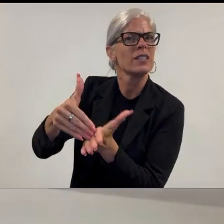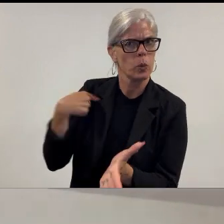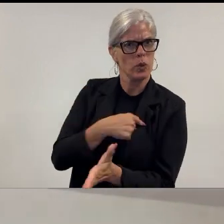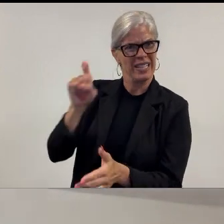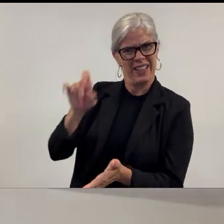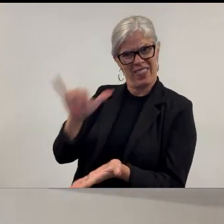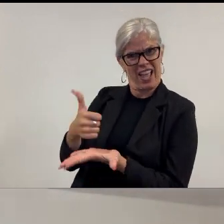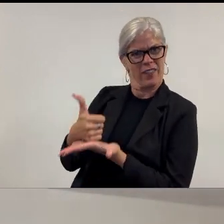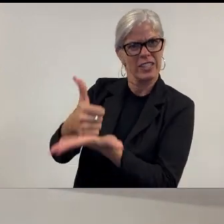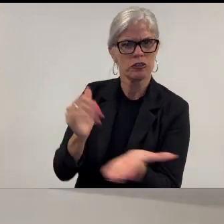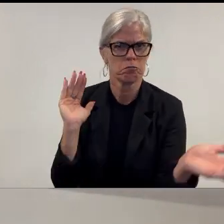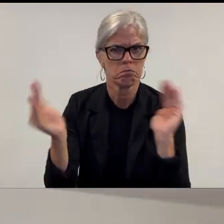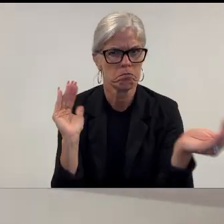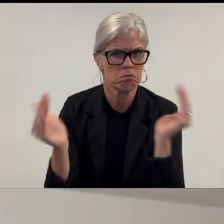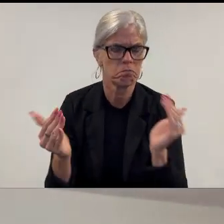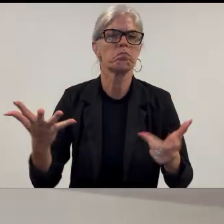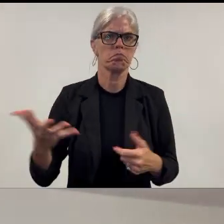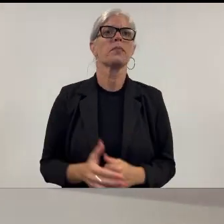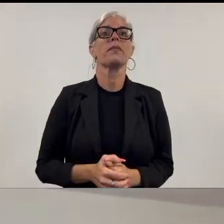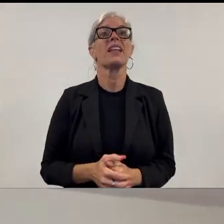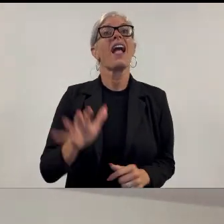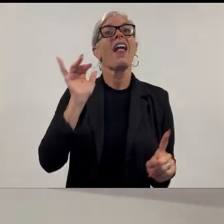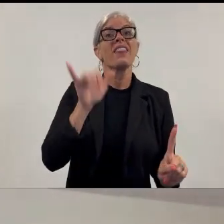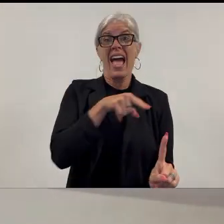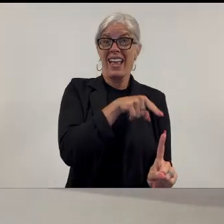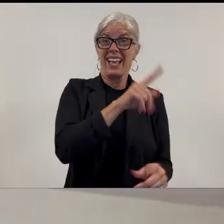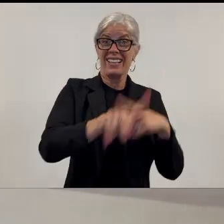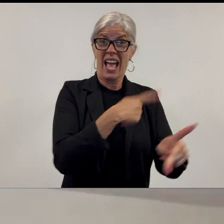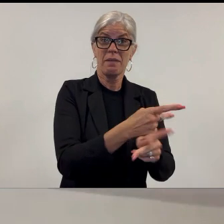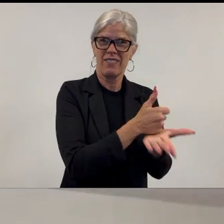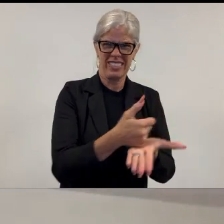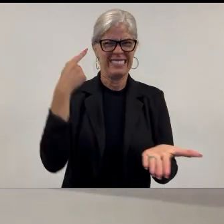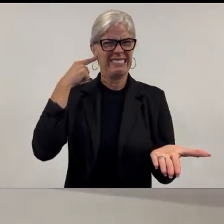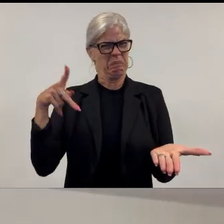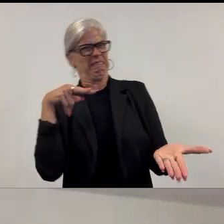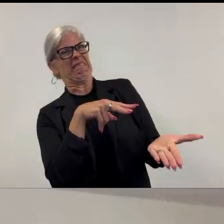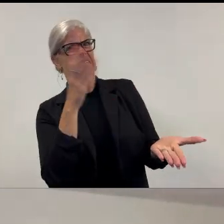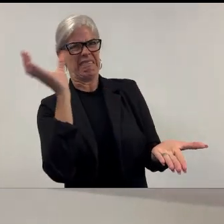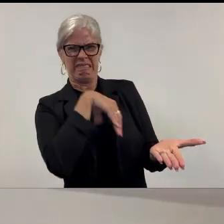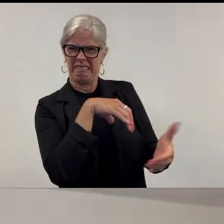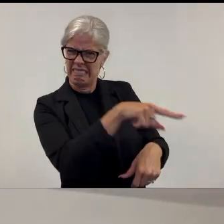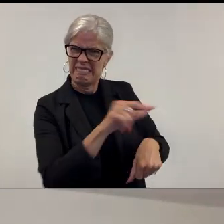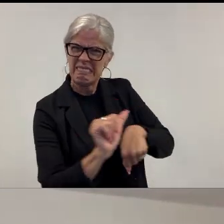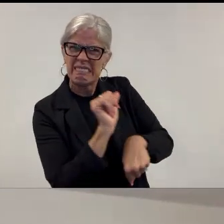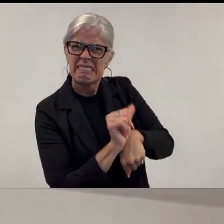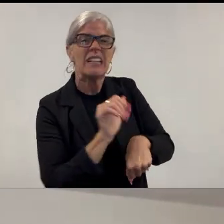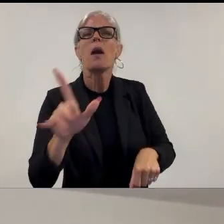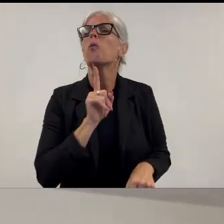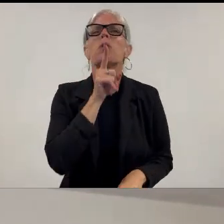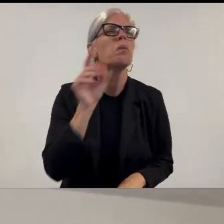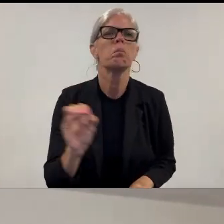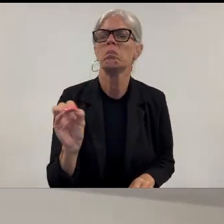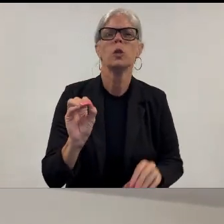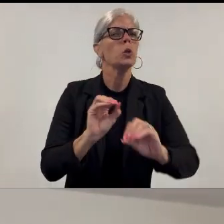to apply the intervention. The intervention sounds weird and maybe dangerous, but it's